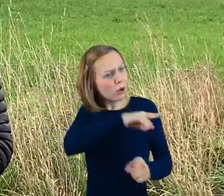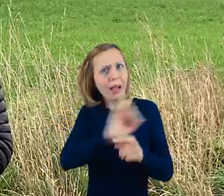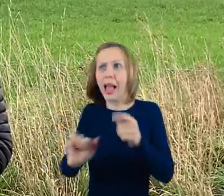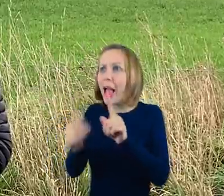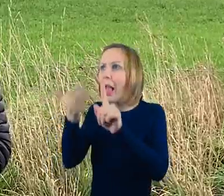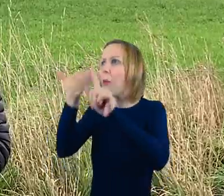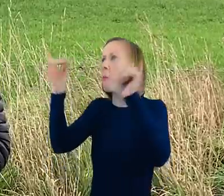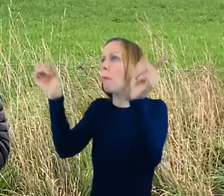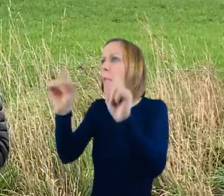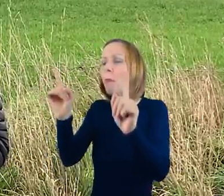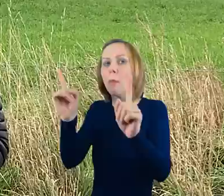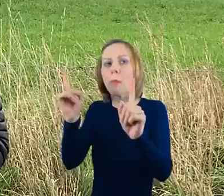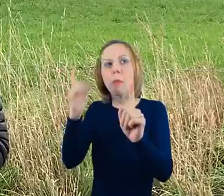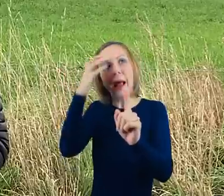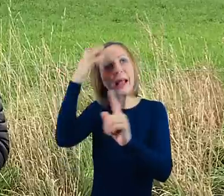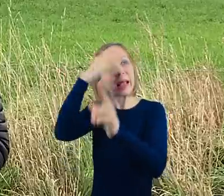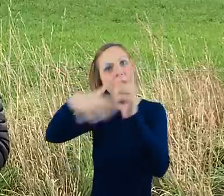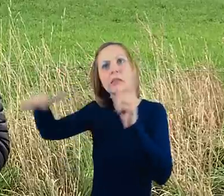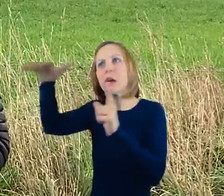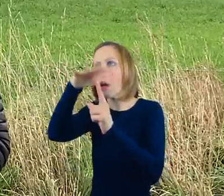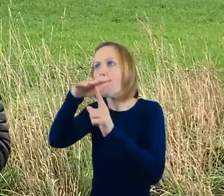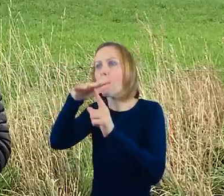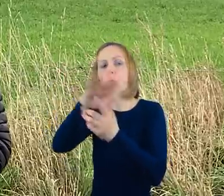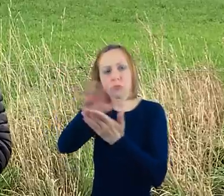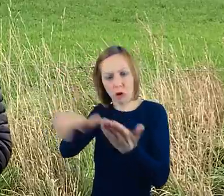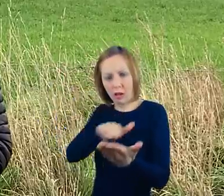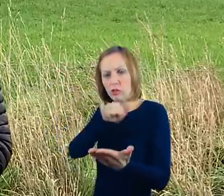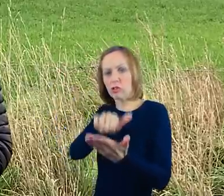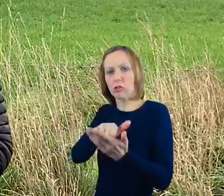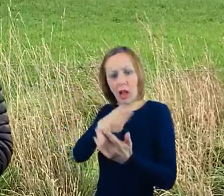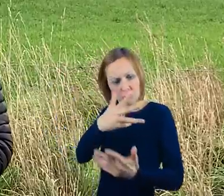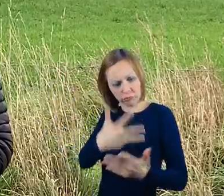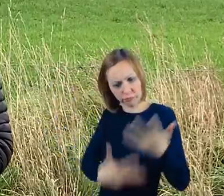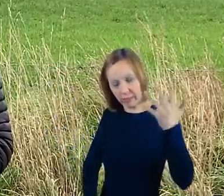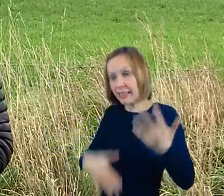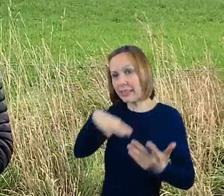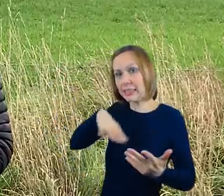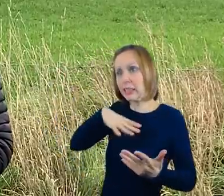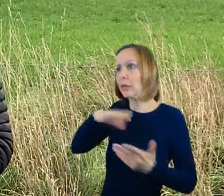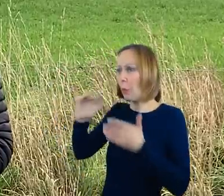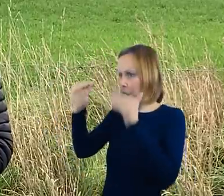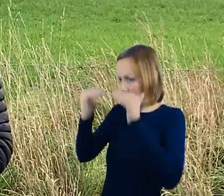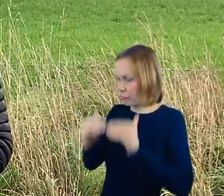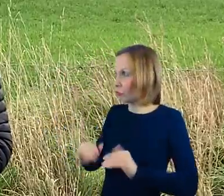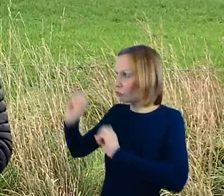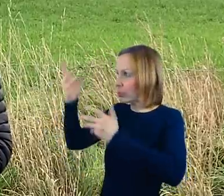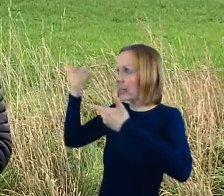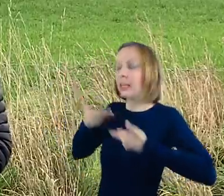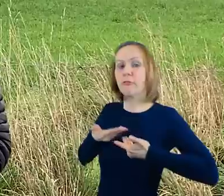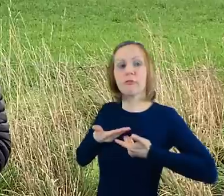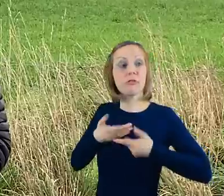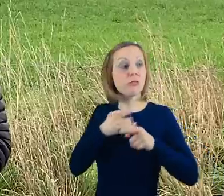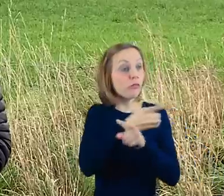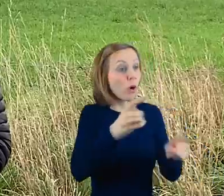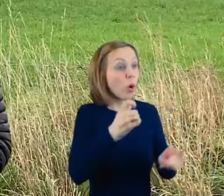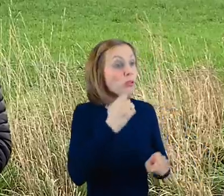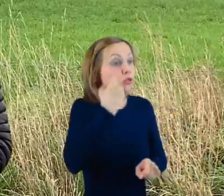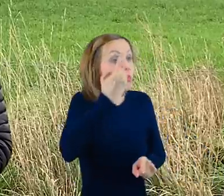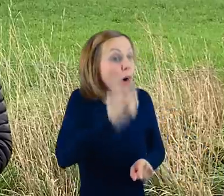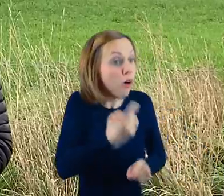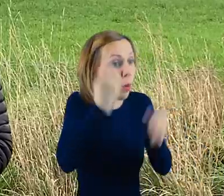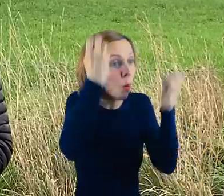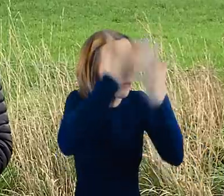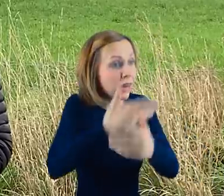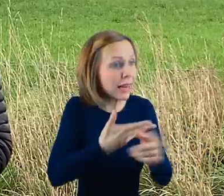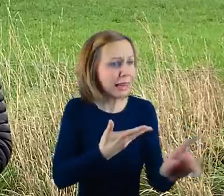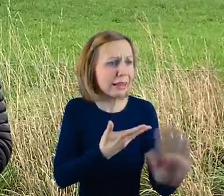his righteousness, and all these things will be given to you as well. So do not worry about tomorrow, for tomorrow will